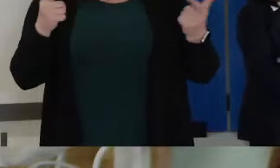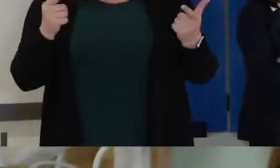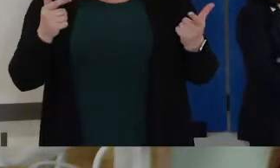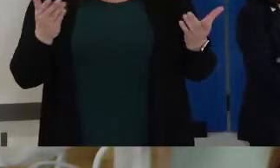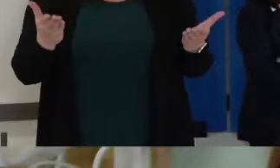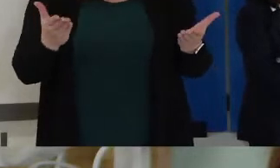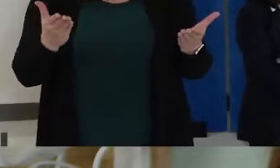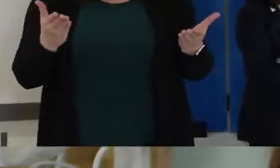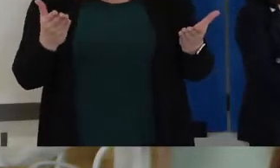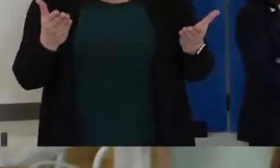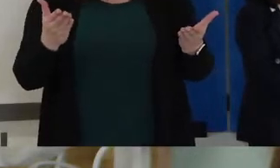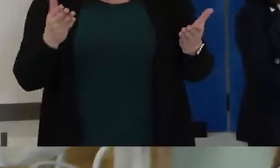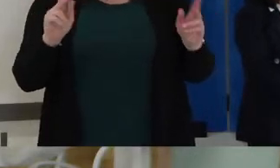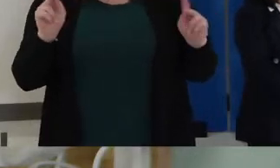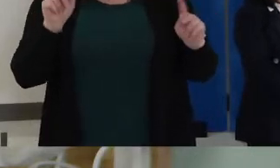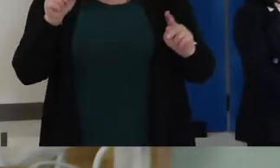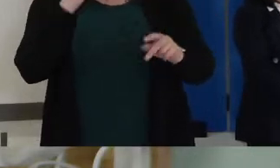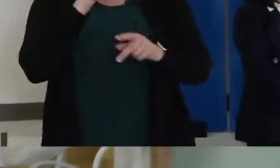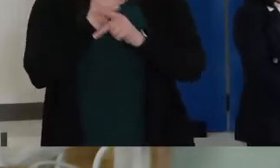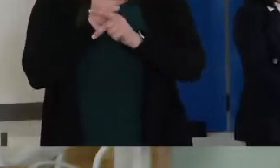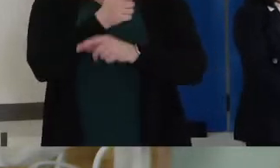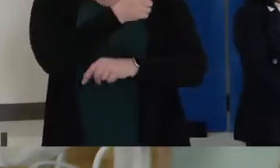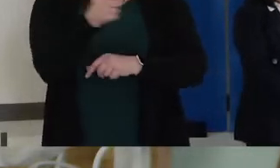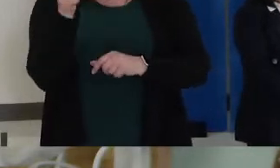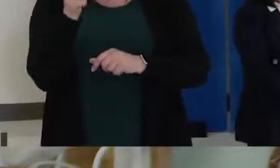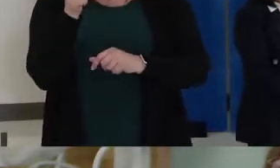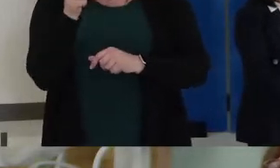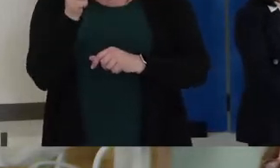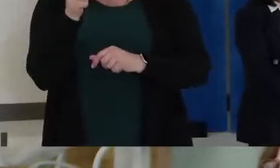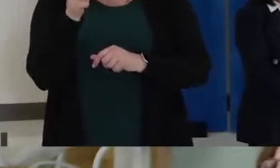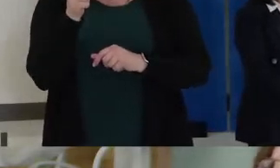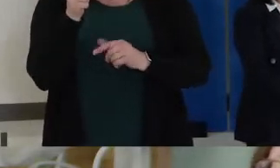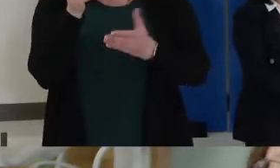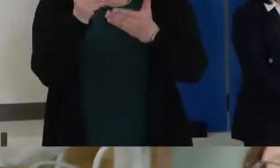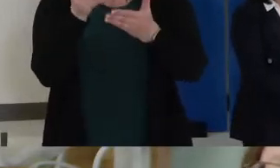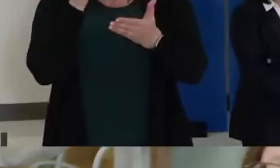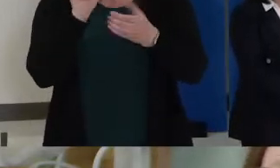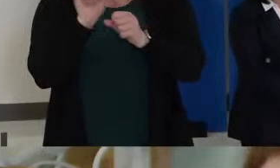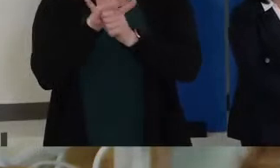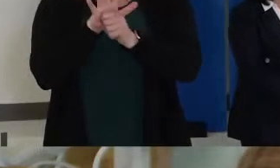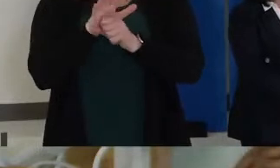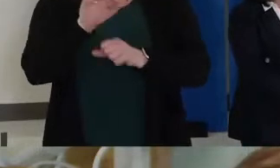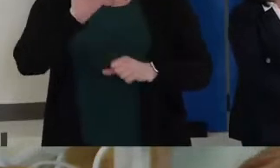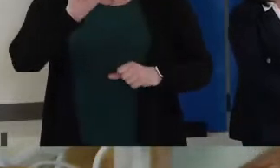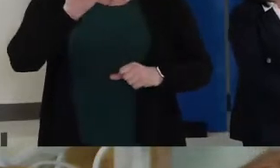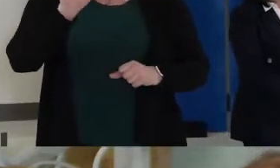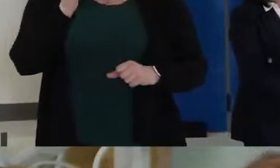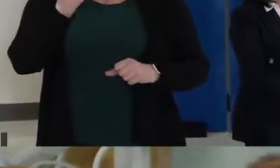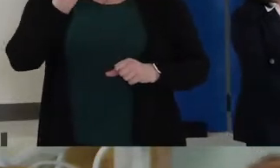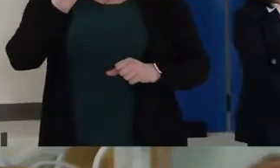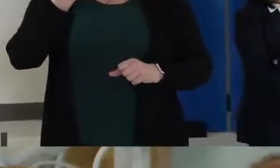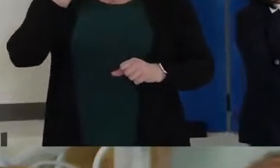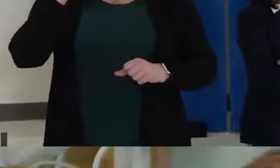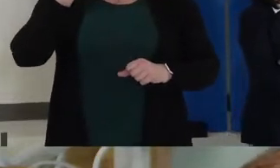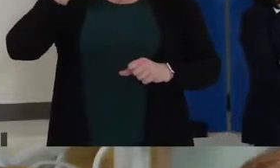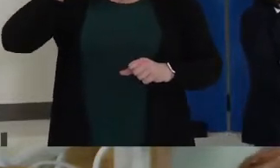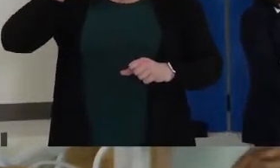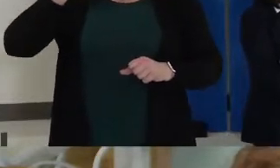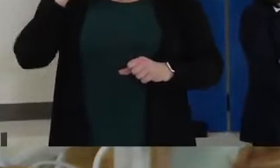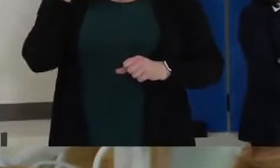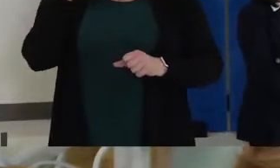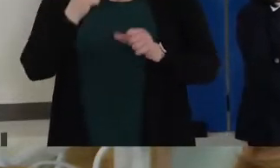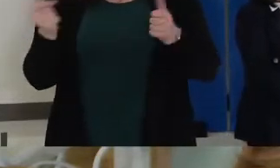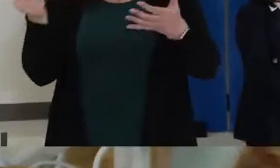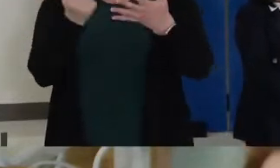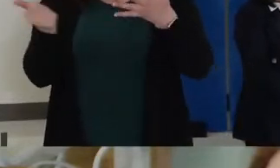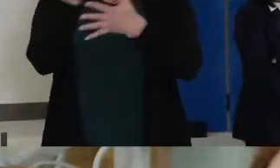know, people need to take care of themselves. It was even before COVID, the Surgeon General said the #1 preventable disease in the